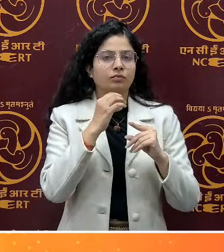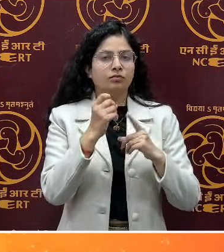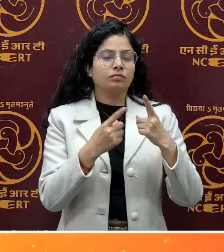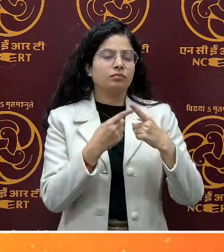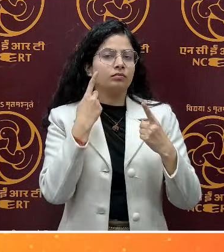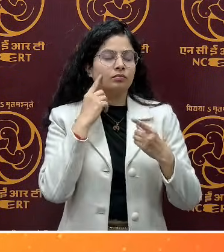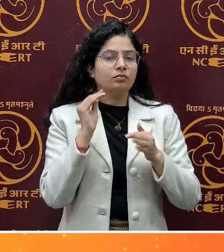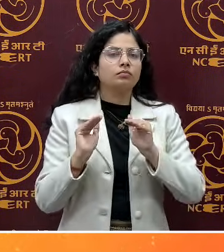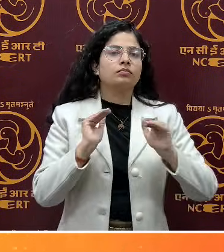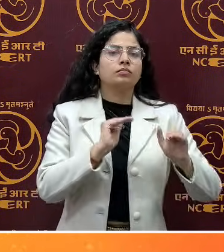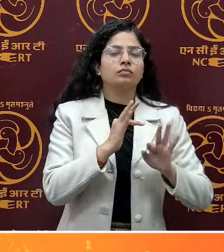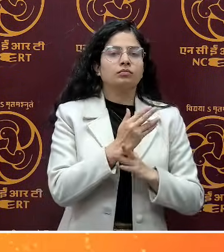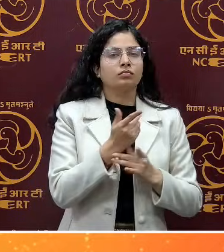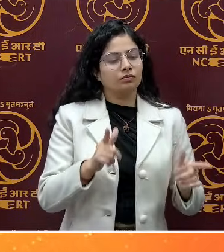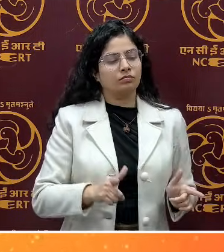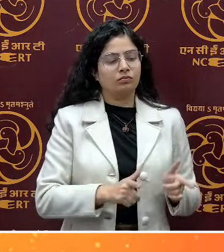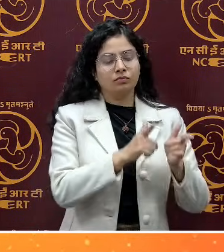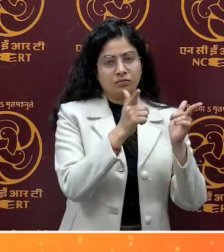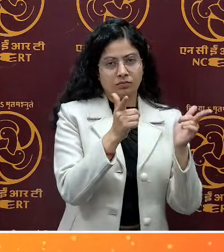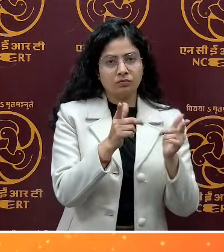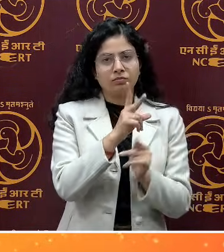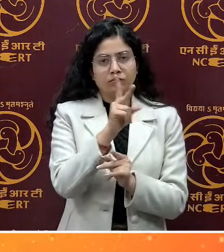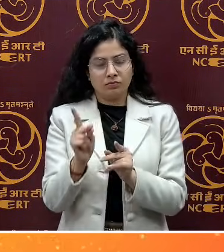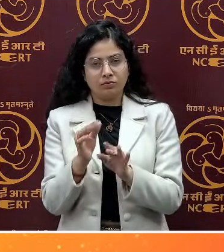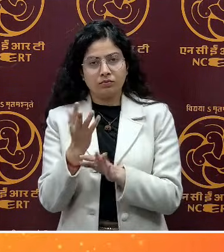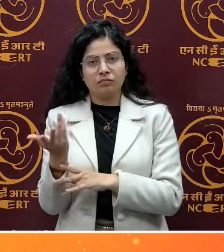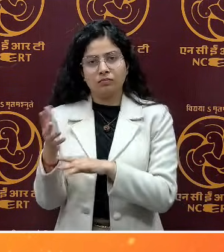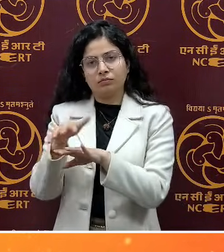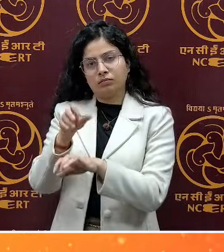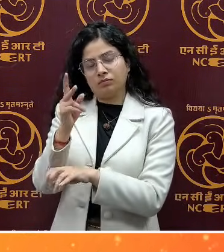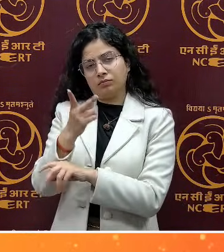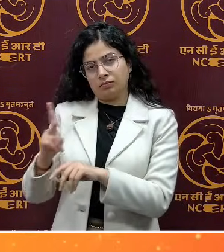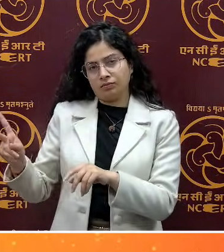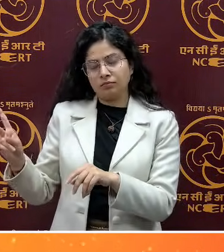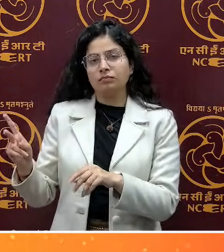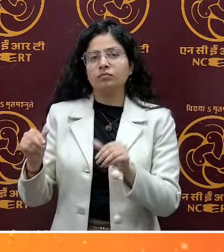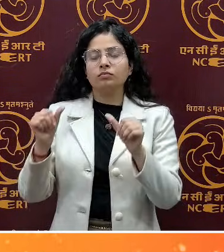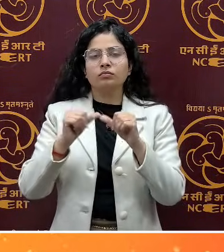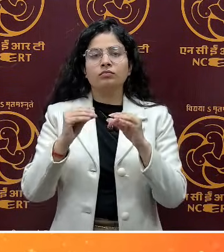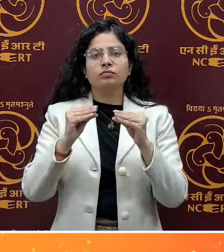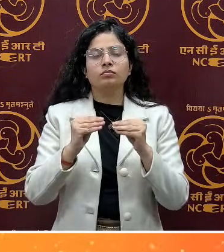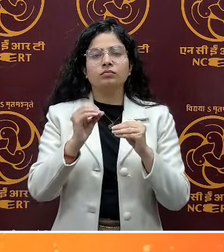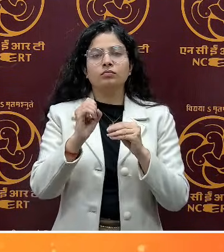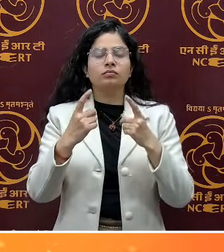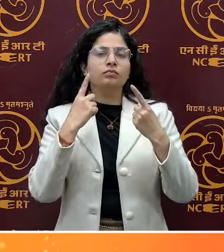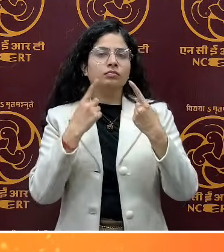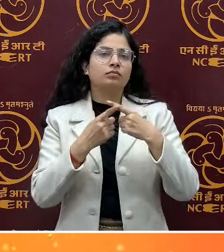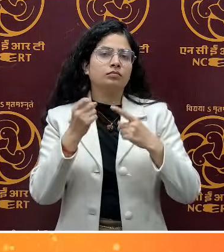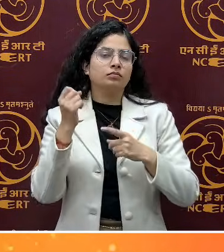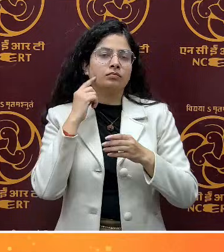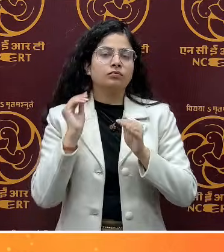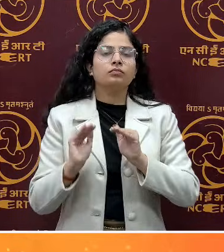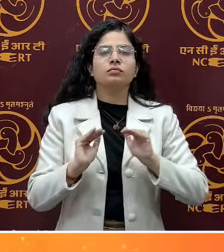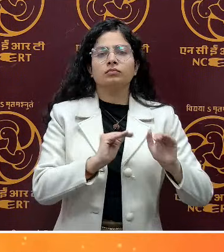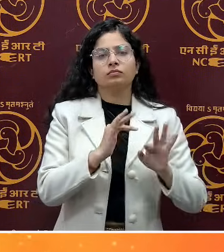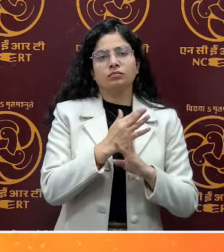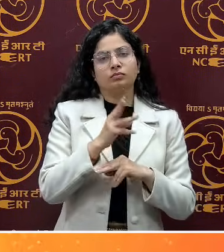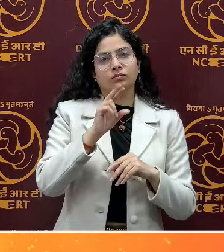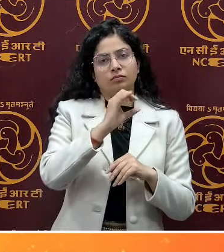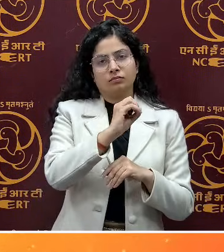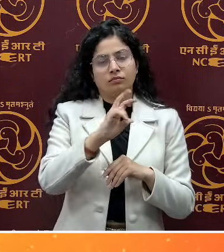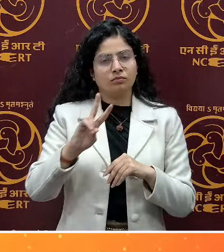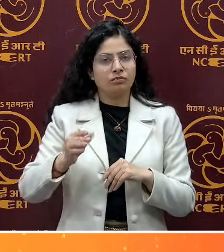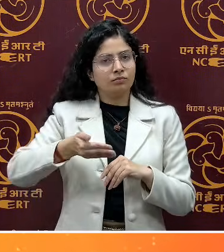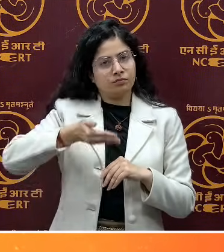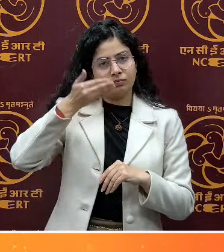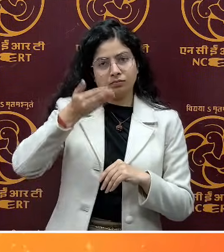on plants, we are dependent on animals. Abiotic factors, we are dependent on oxygen to